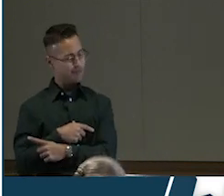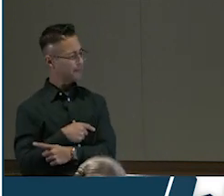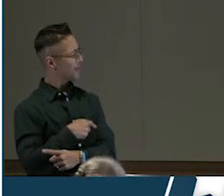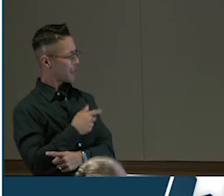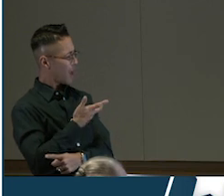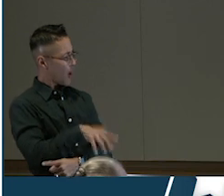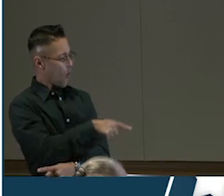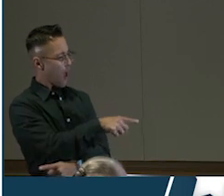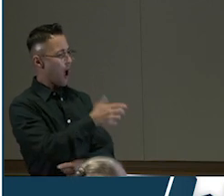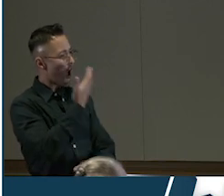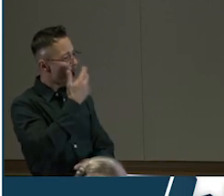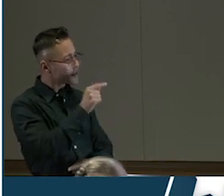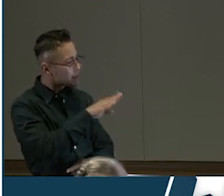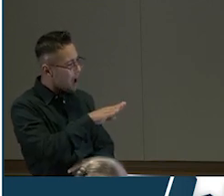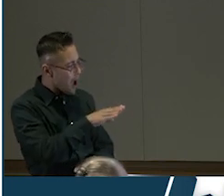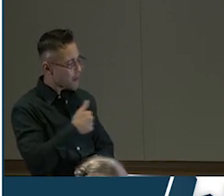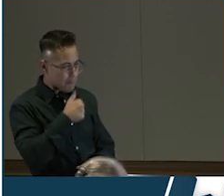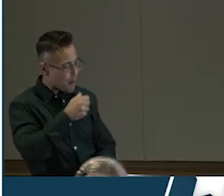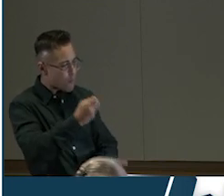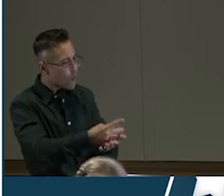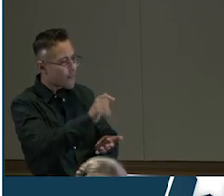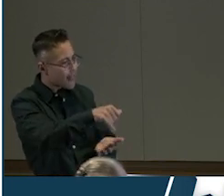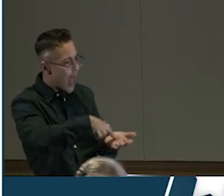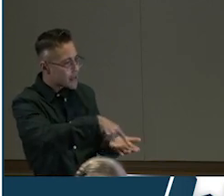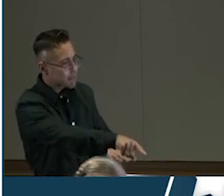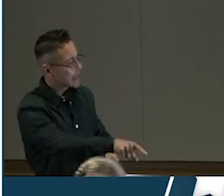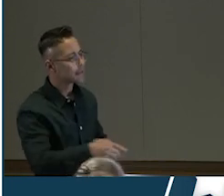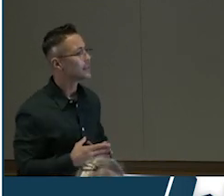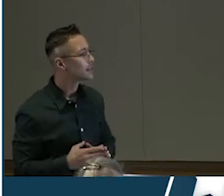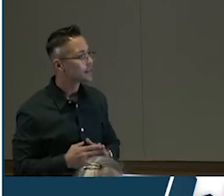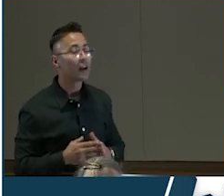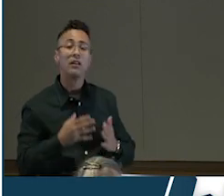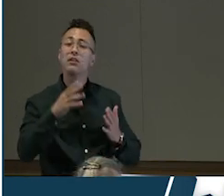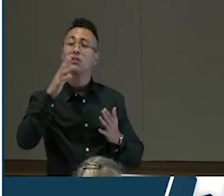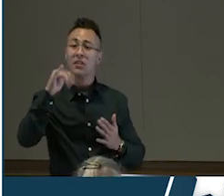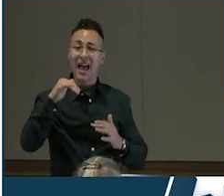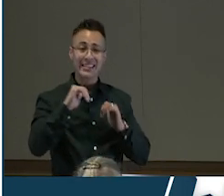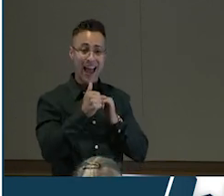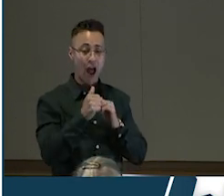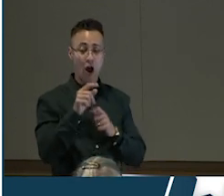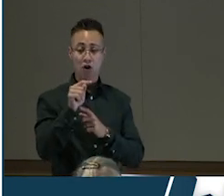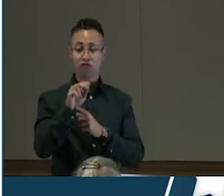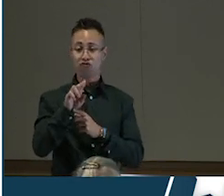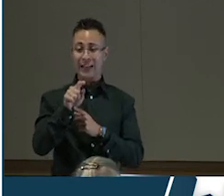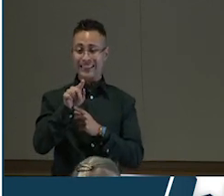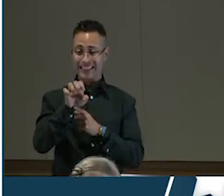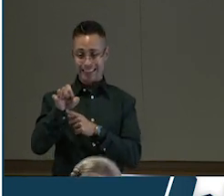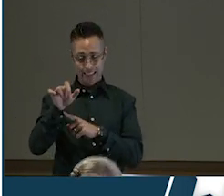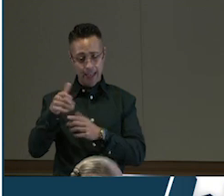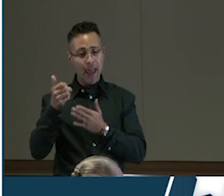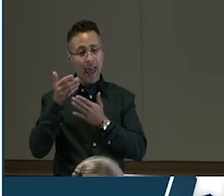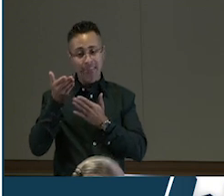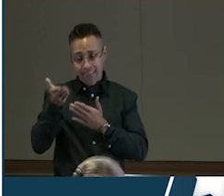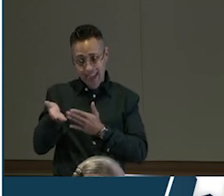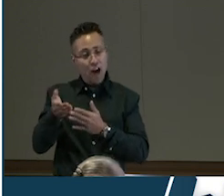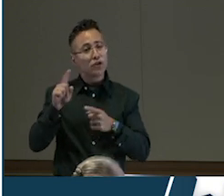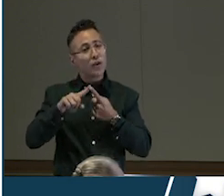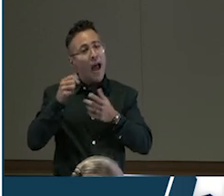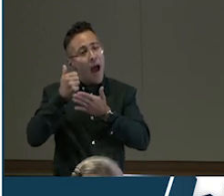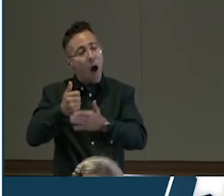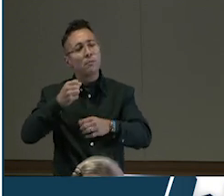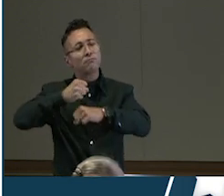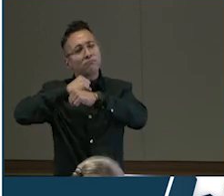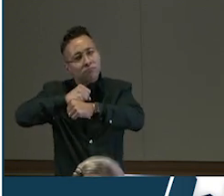tub. I'm not approving that expense, right? And so that's where the trustee can be there to help protect the funds because guardians